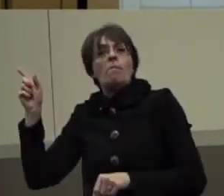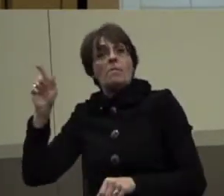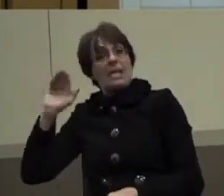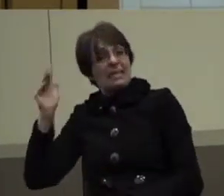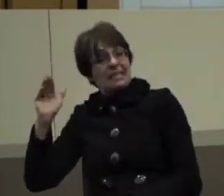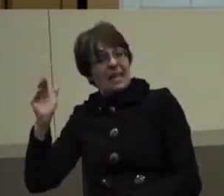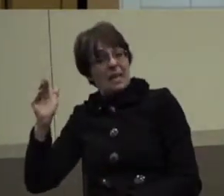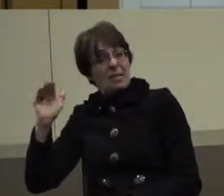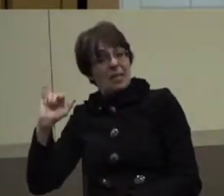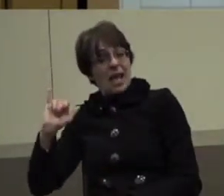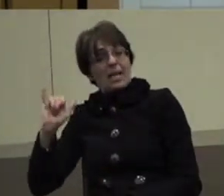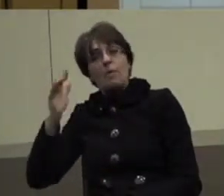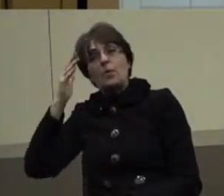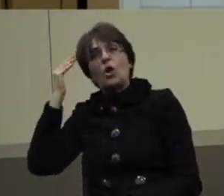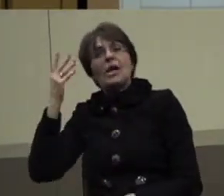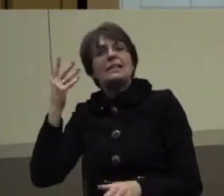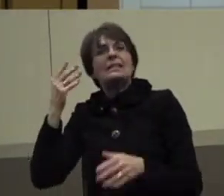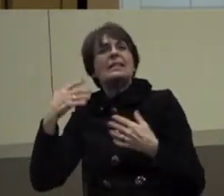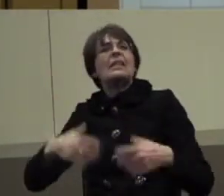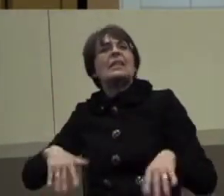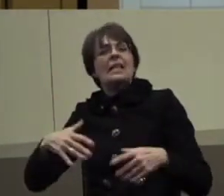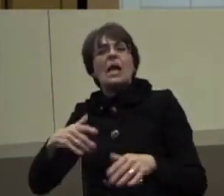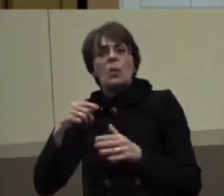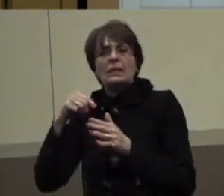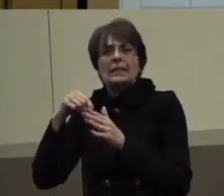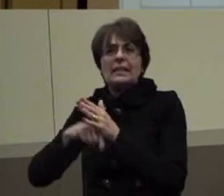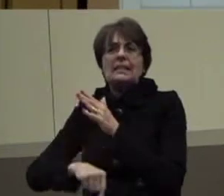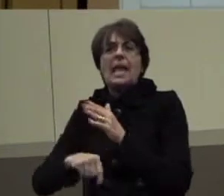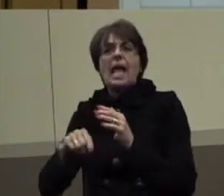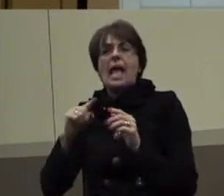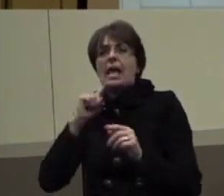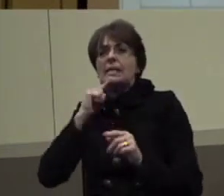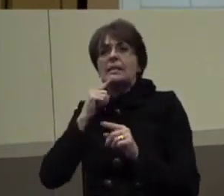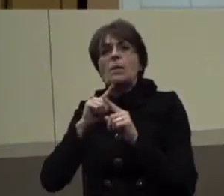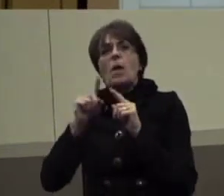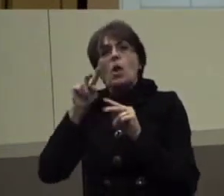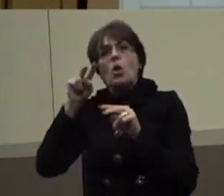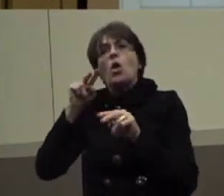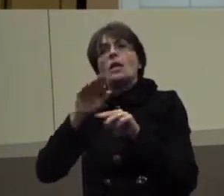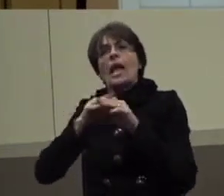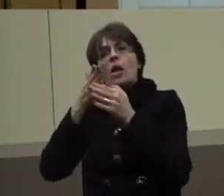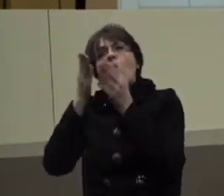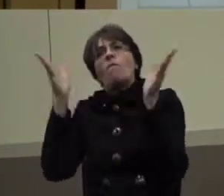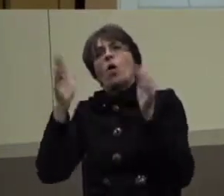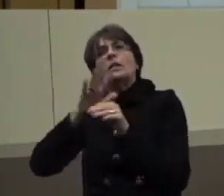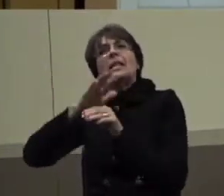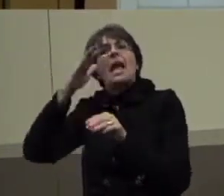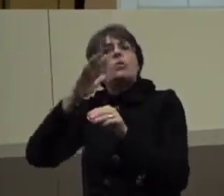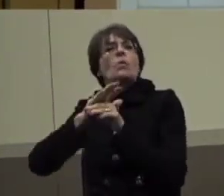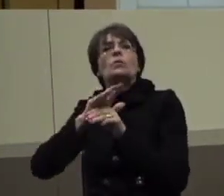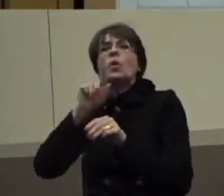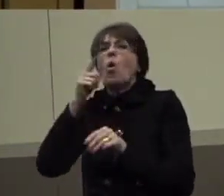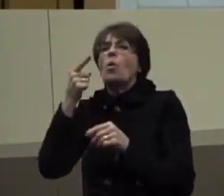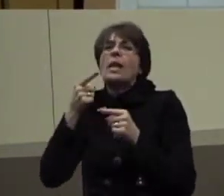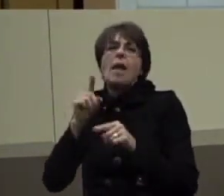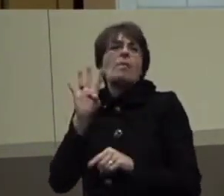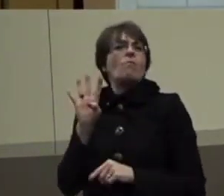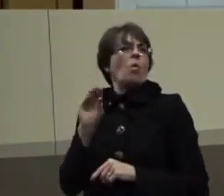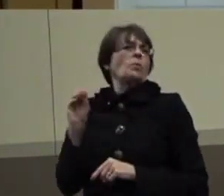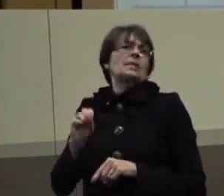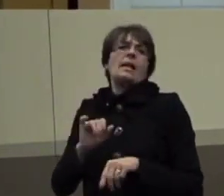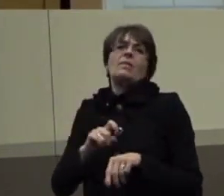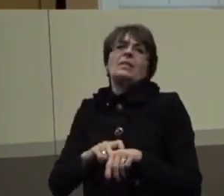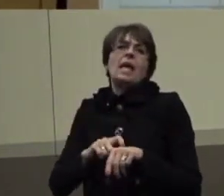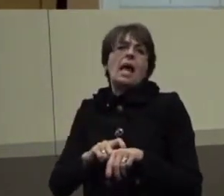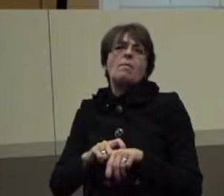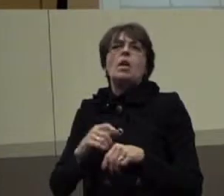it because the intensity was so high, but if you look at the overall, tantrums only happened 4% of the time. She only had 12